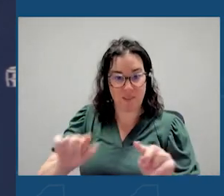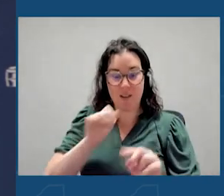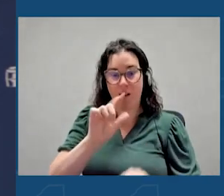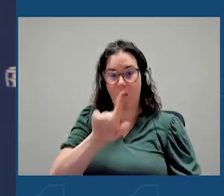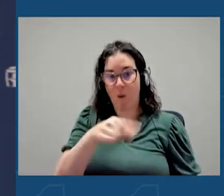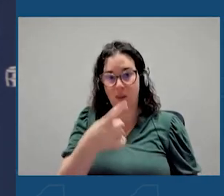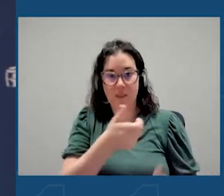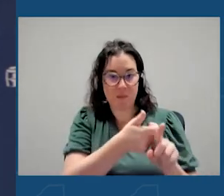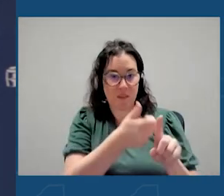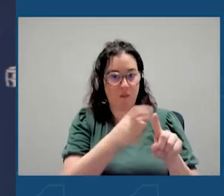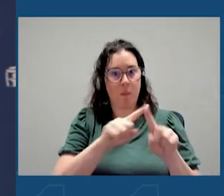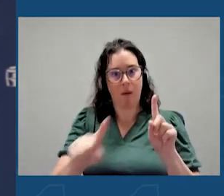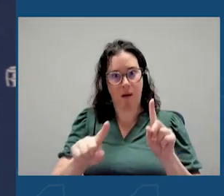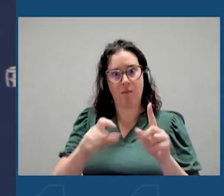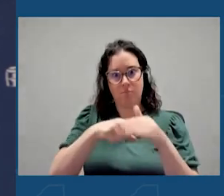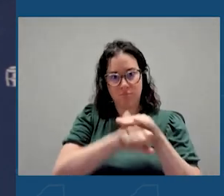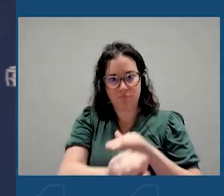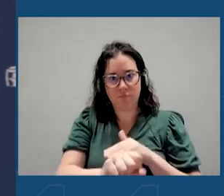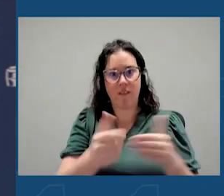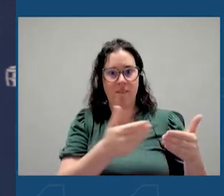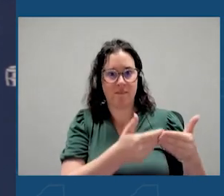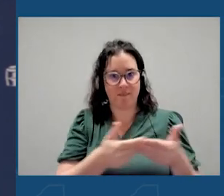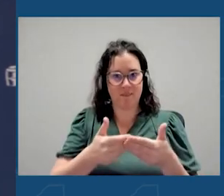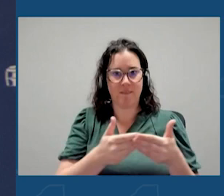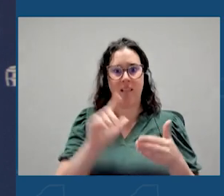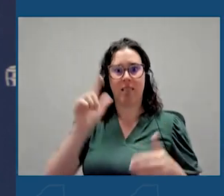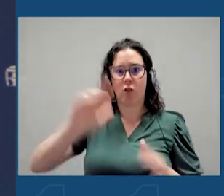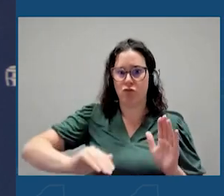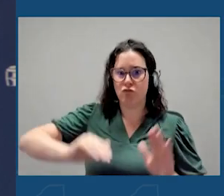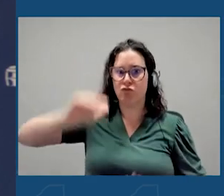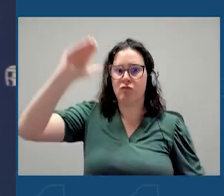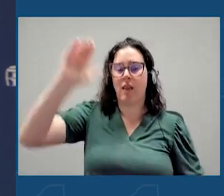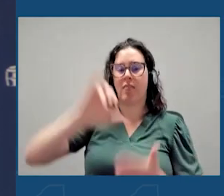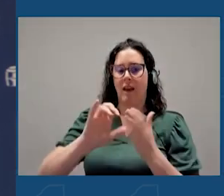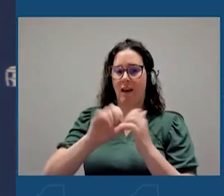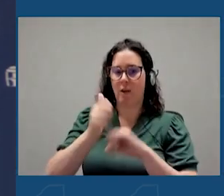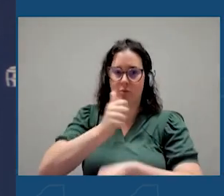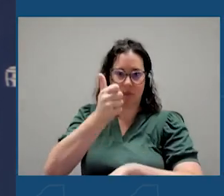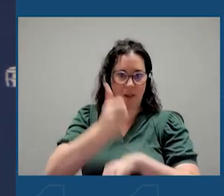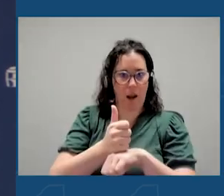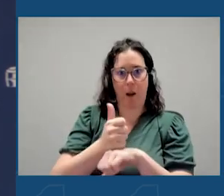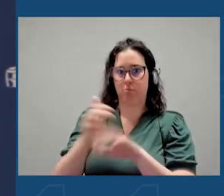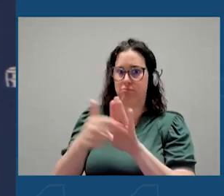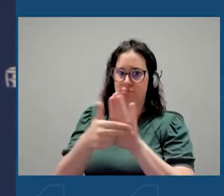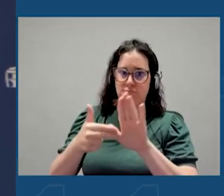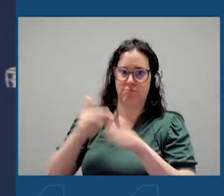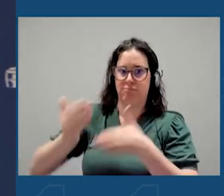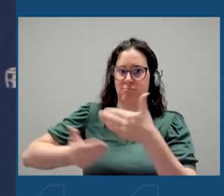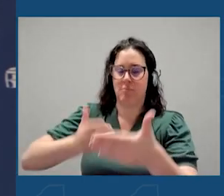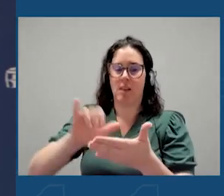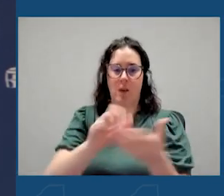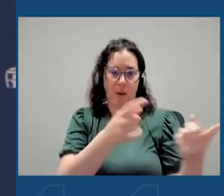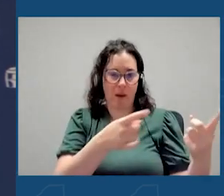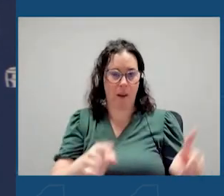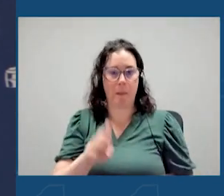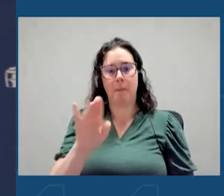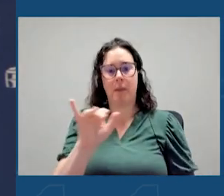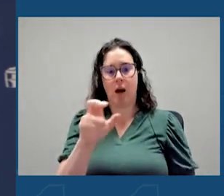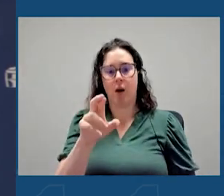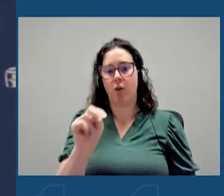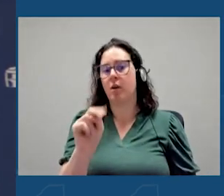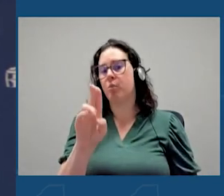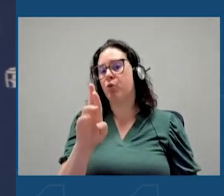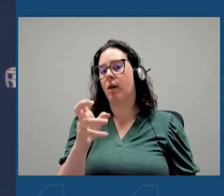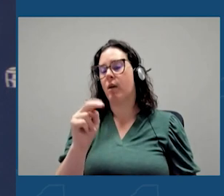but with their children. That's how you create dynasties. That's how you create legacy, and that's what happened. And I want to thank Byron Brown for making sure that happened as